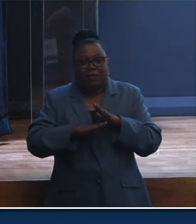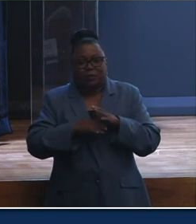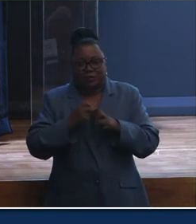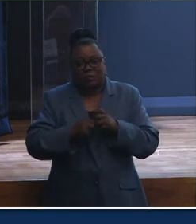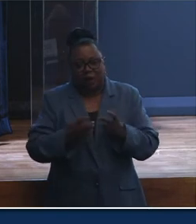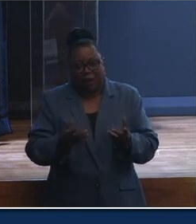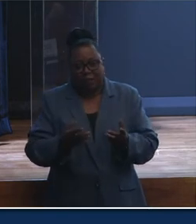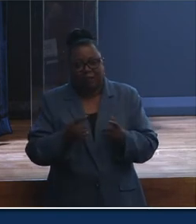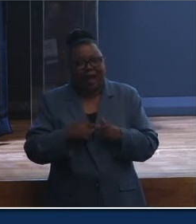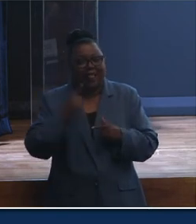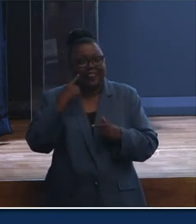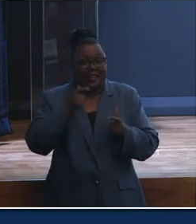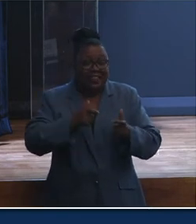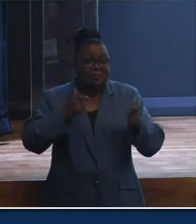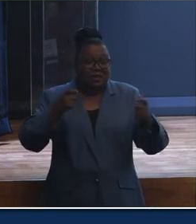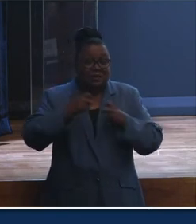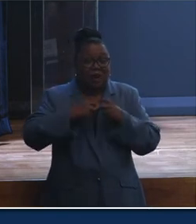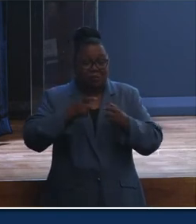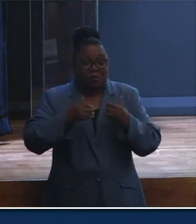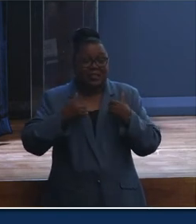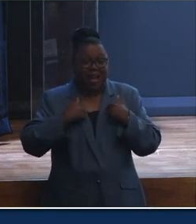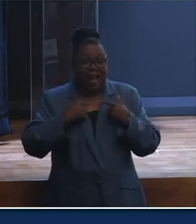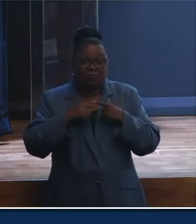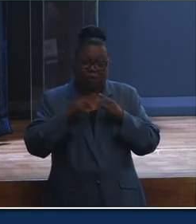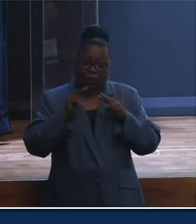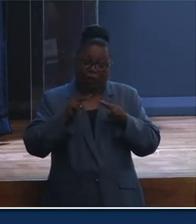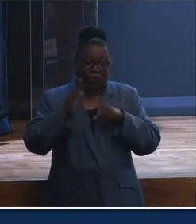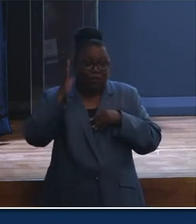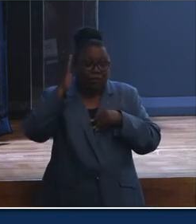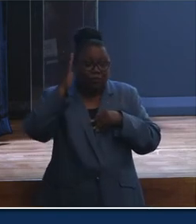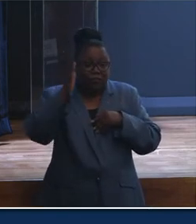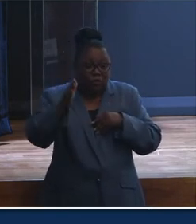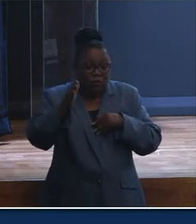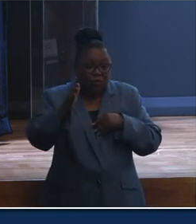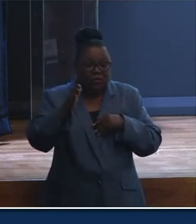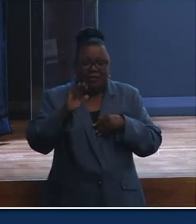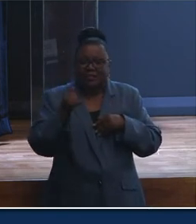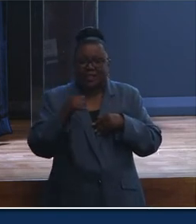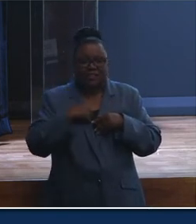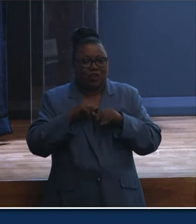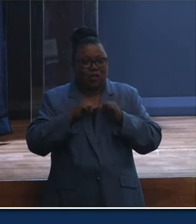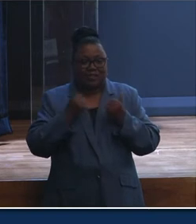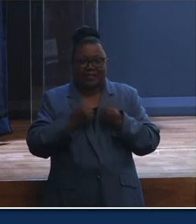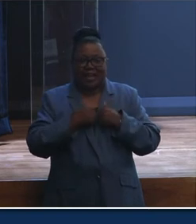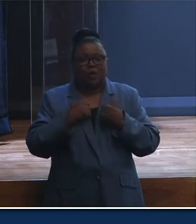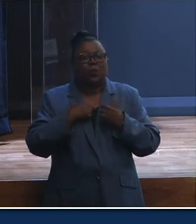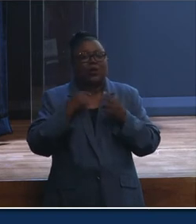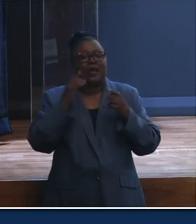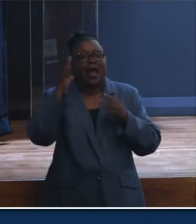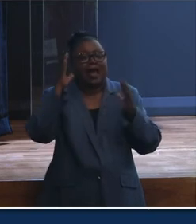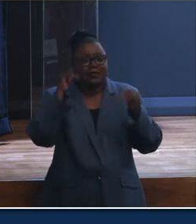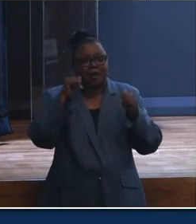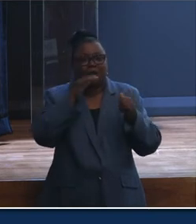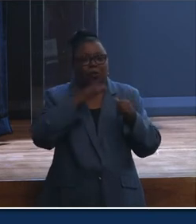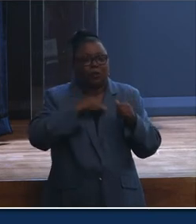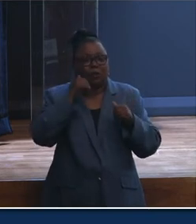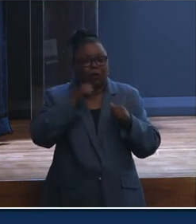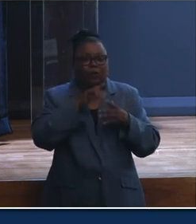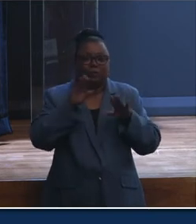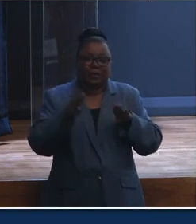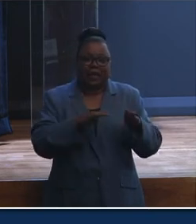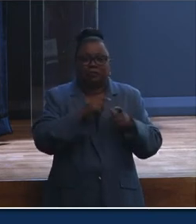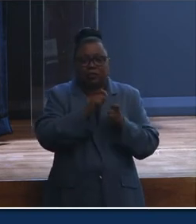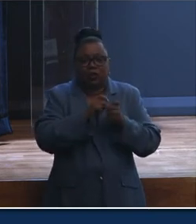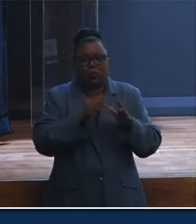problem. And I think the biggest problem that we have really looking to the future is just in our society. We expect women and girls are going to act a certain way.